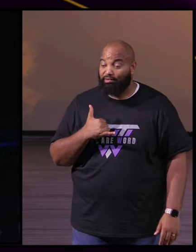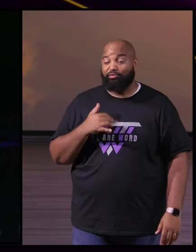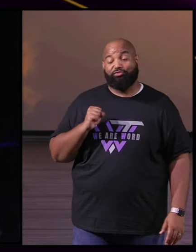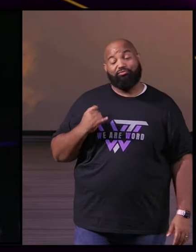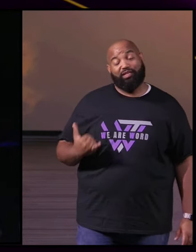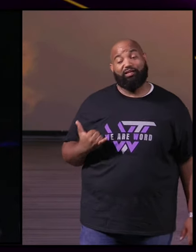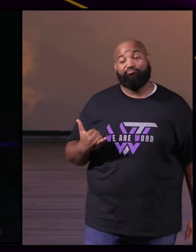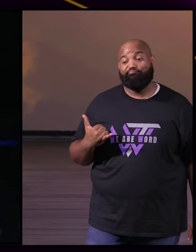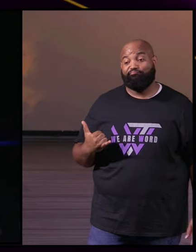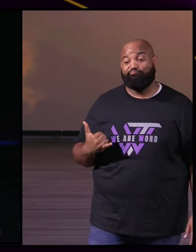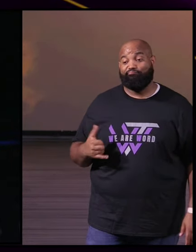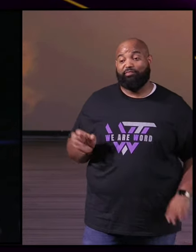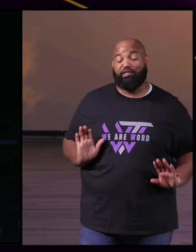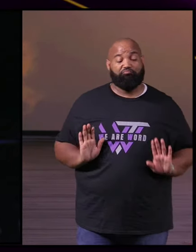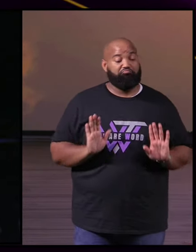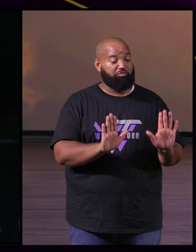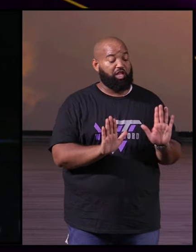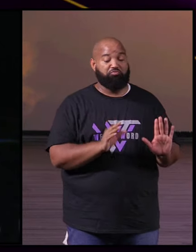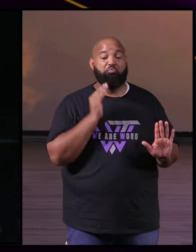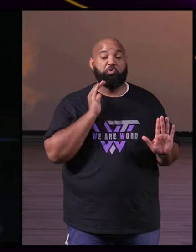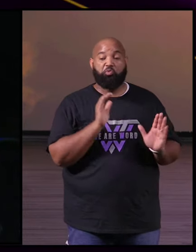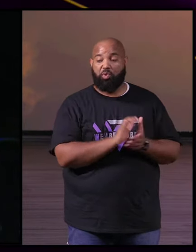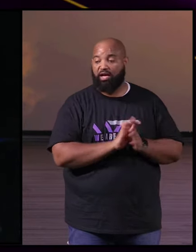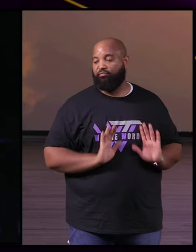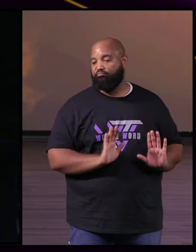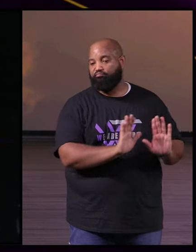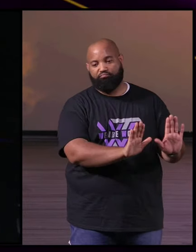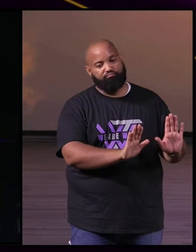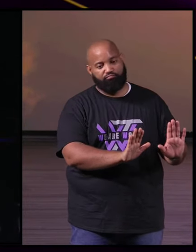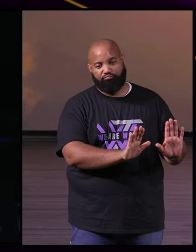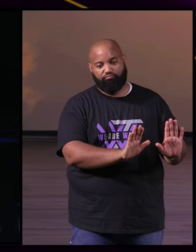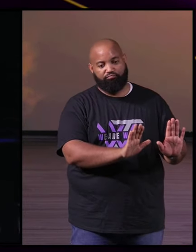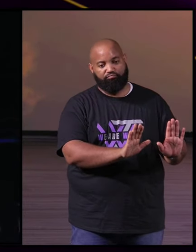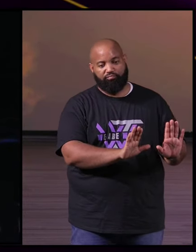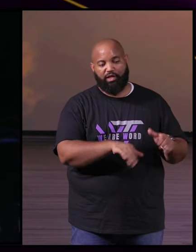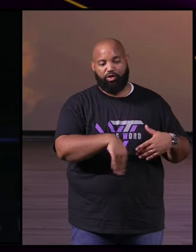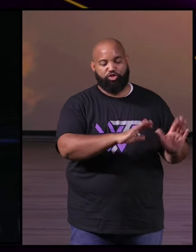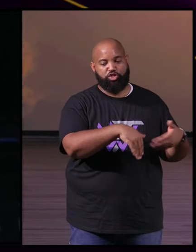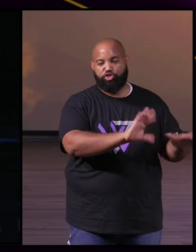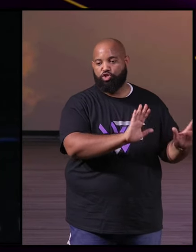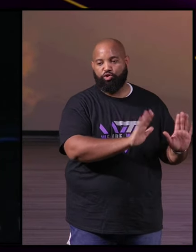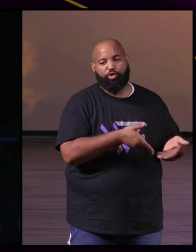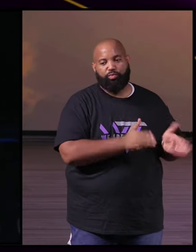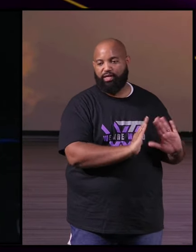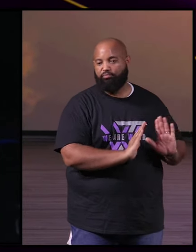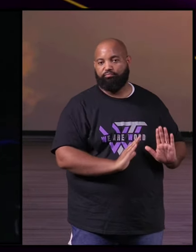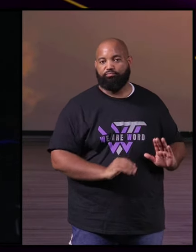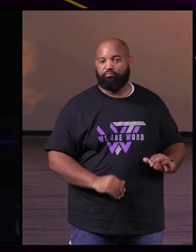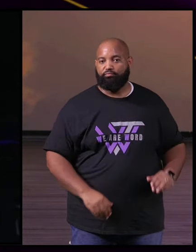Therefore, here is your wife. Take her and go your way.